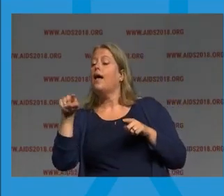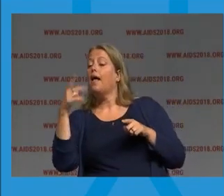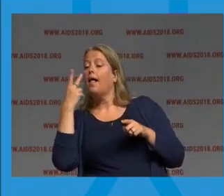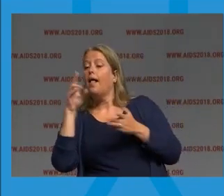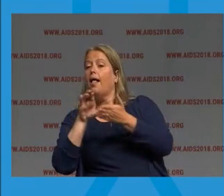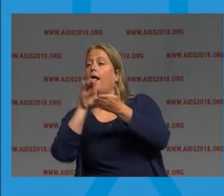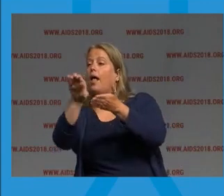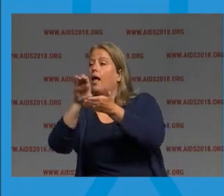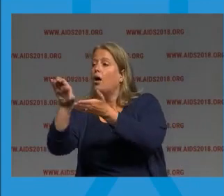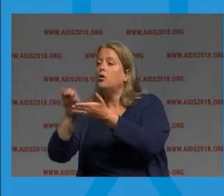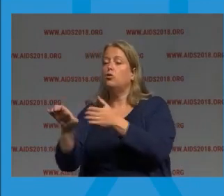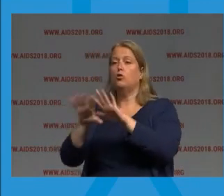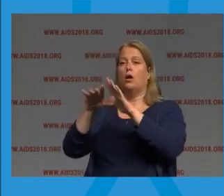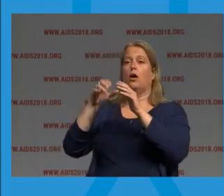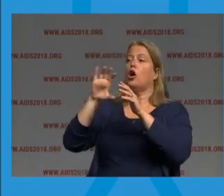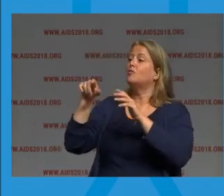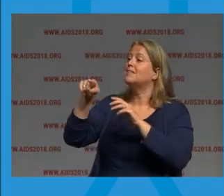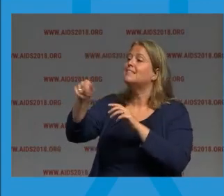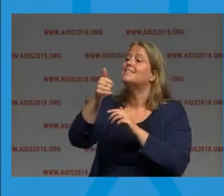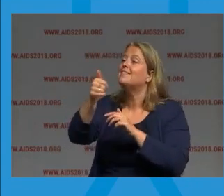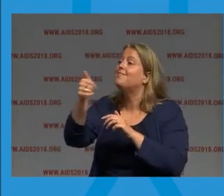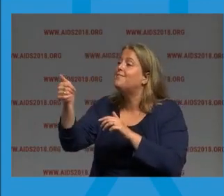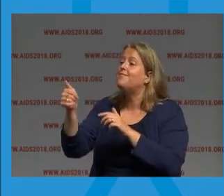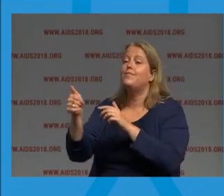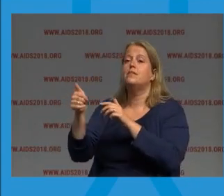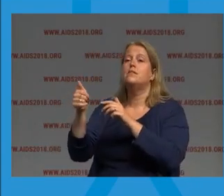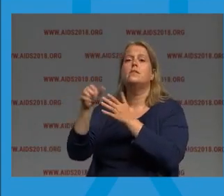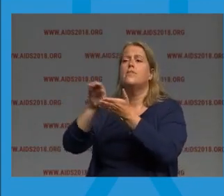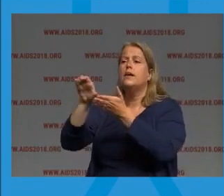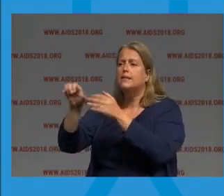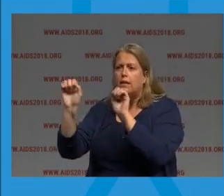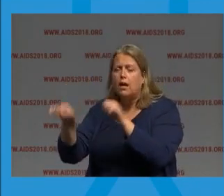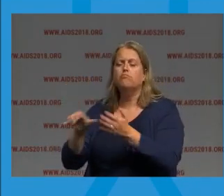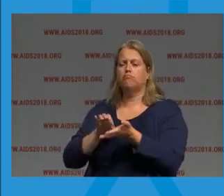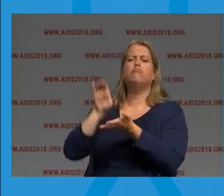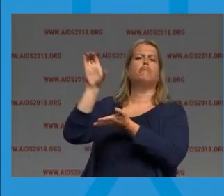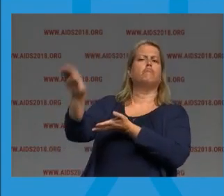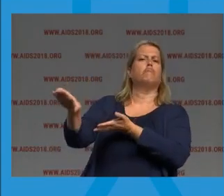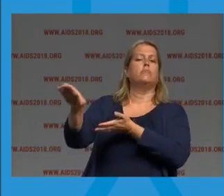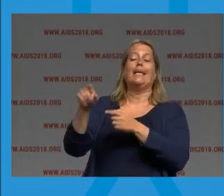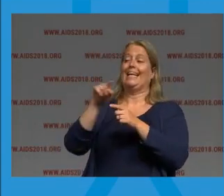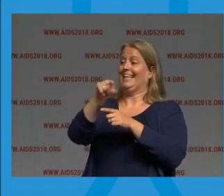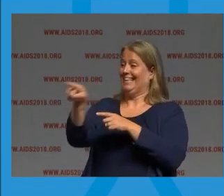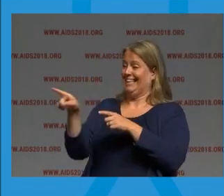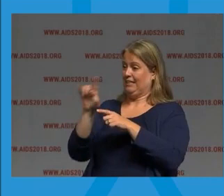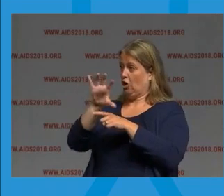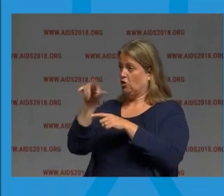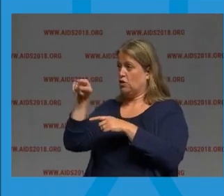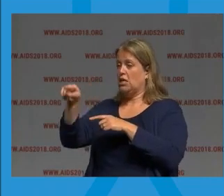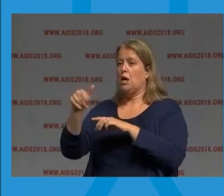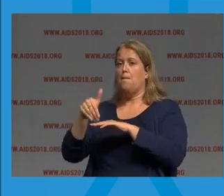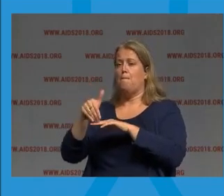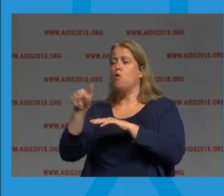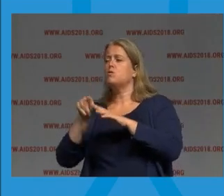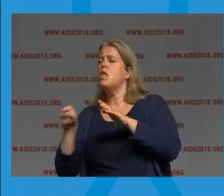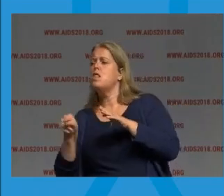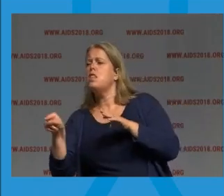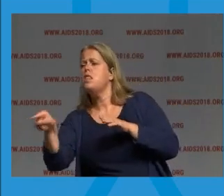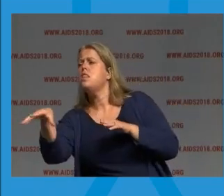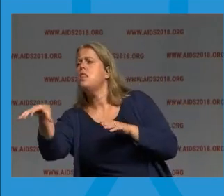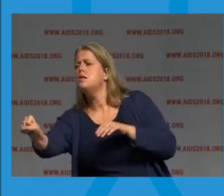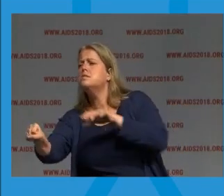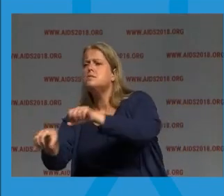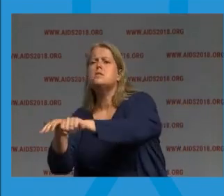to fund the response themselves, and that within those countries it reaches the people most left behind,